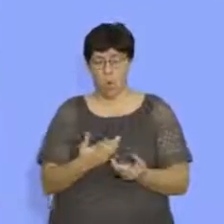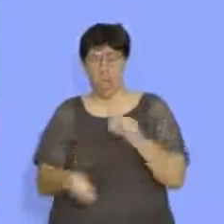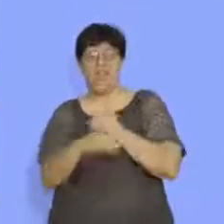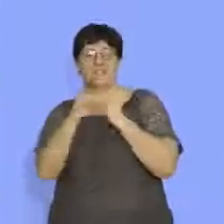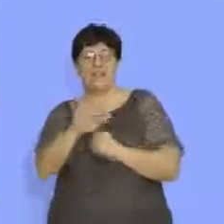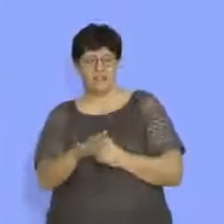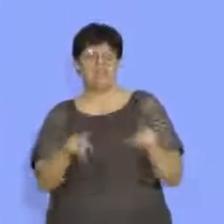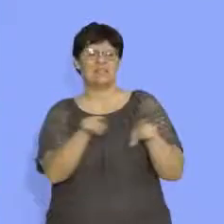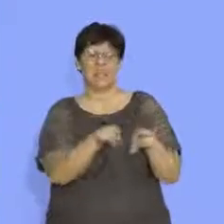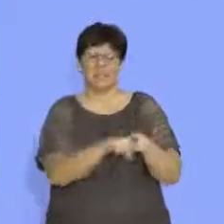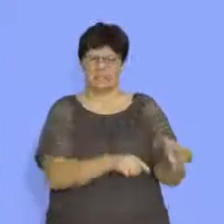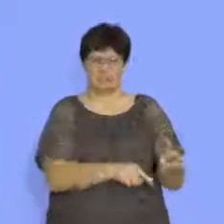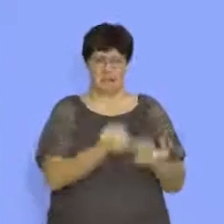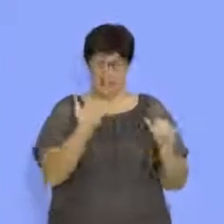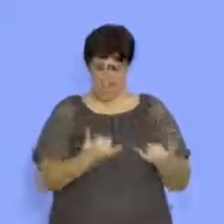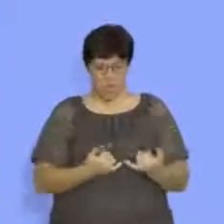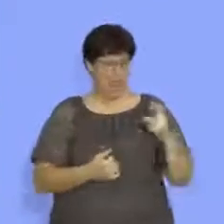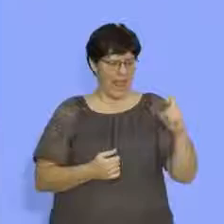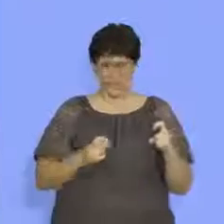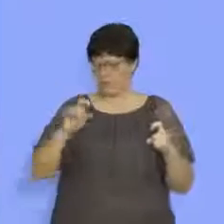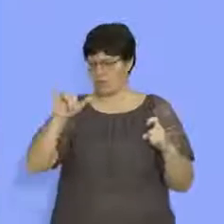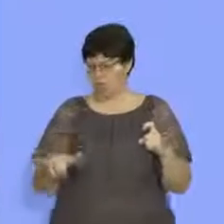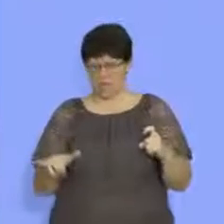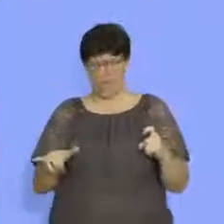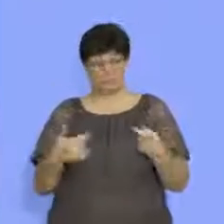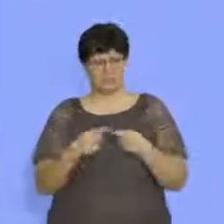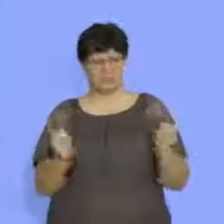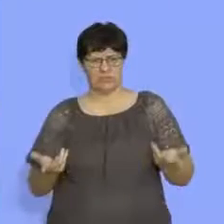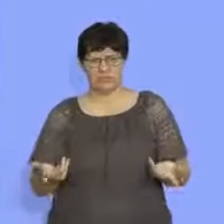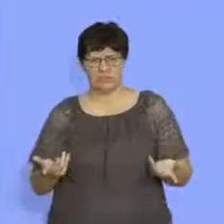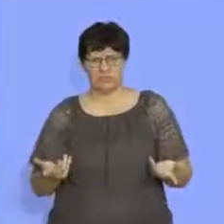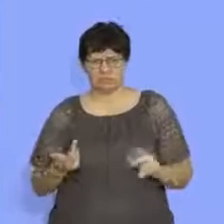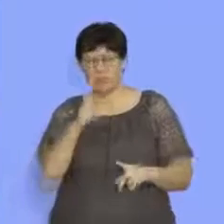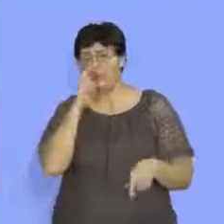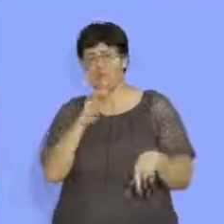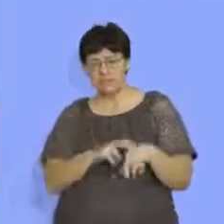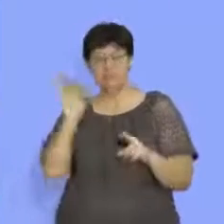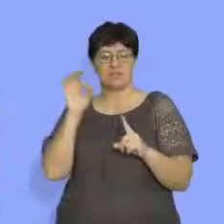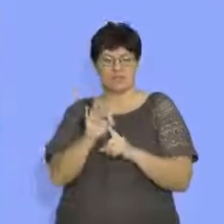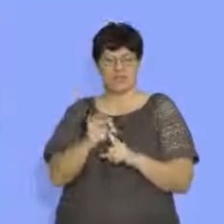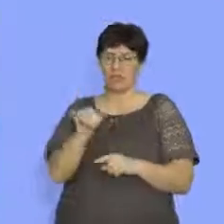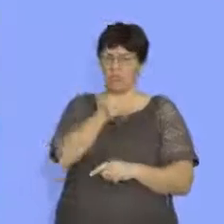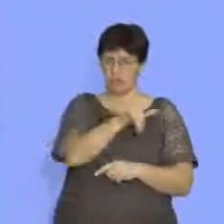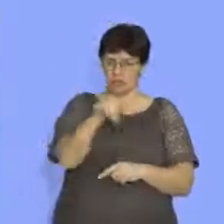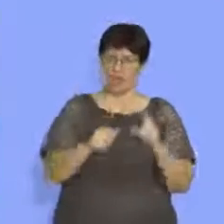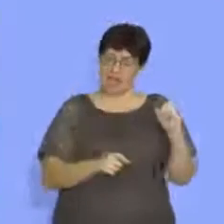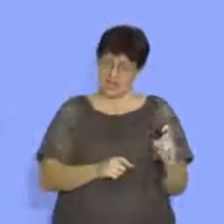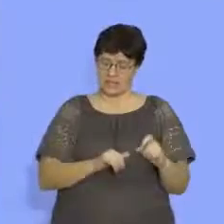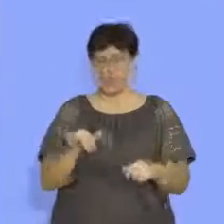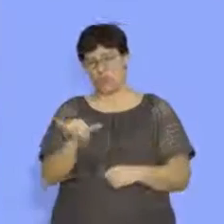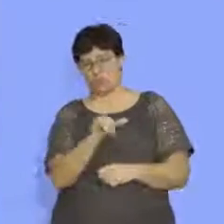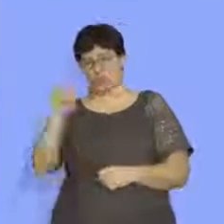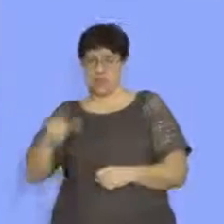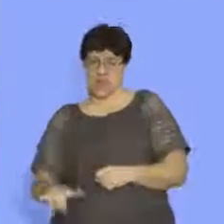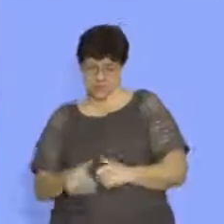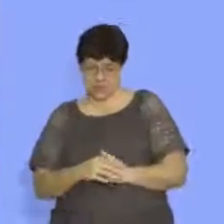that. So it is always the same thing. But now here, I'm dealing with 2 different things. So I need to specifically say which one must be